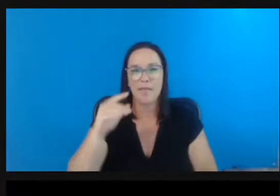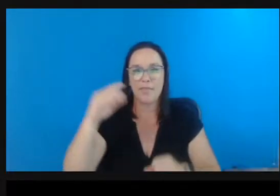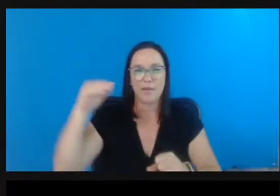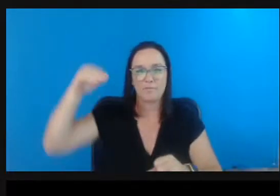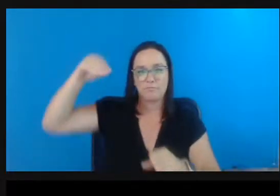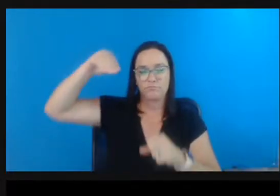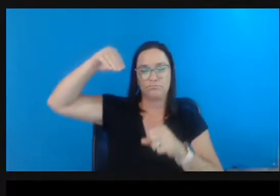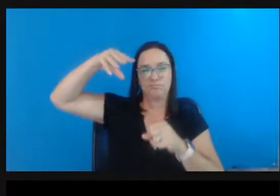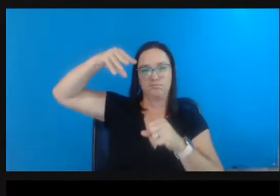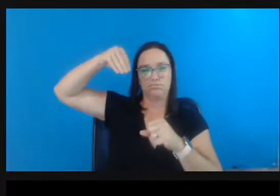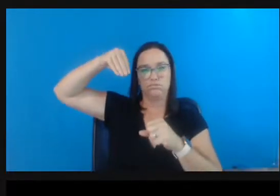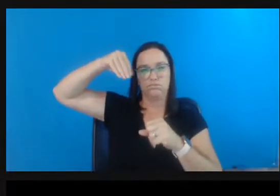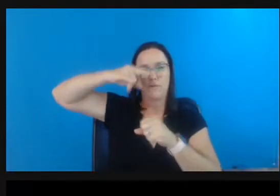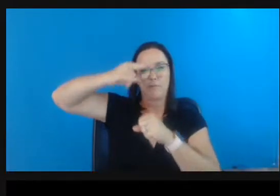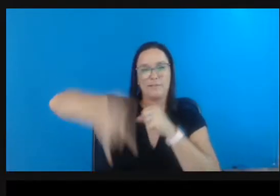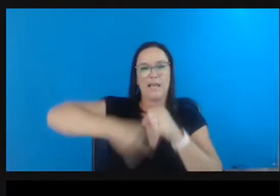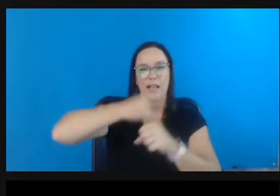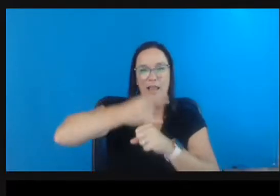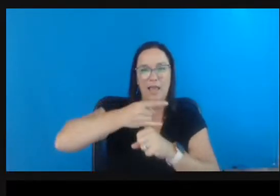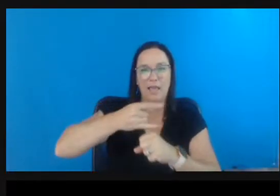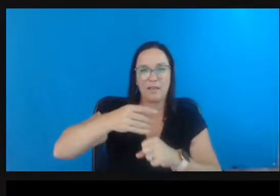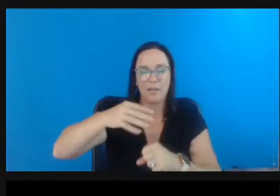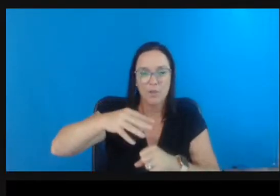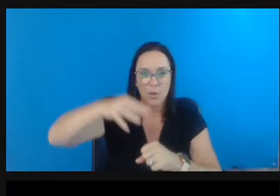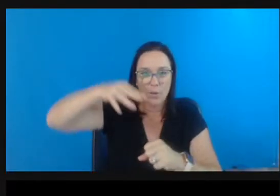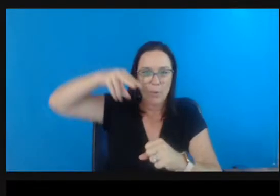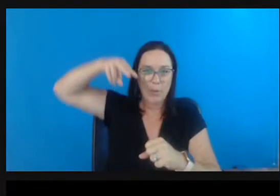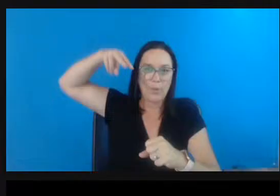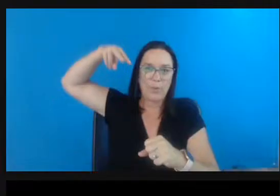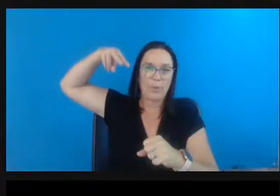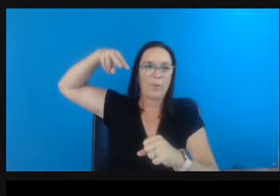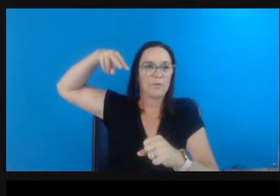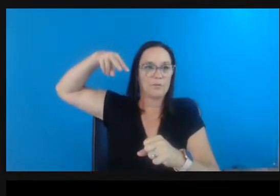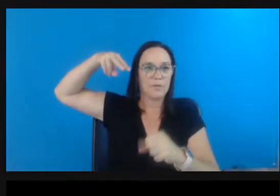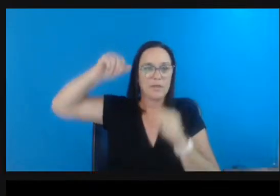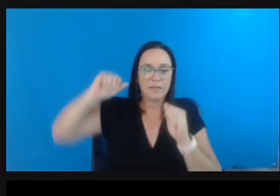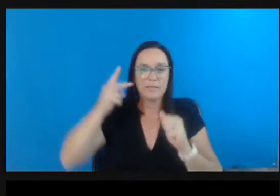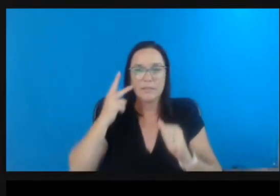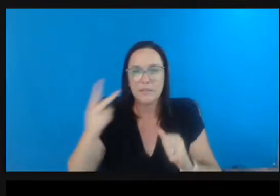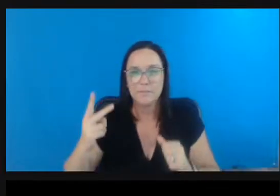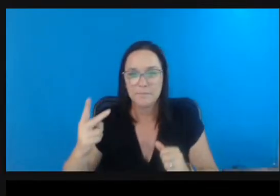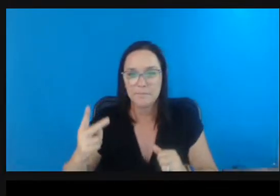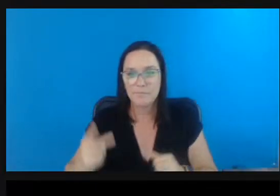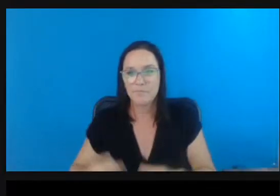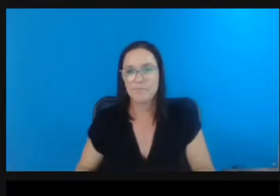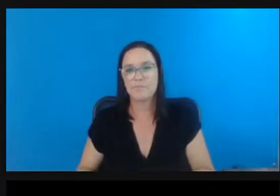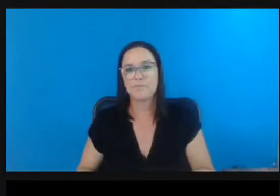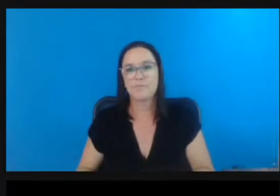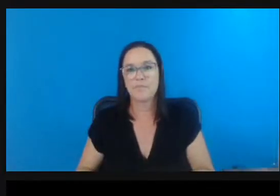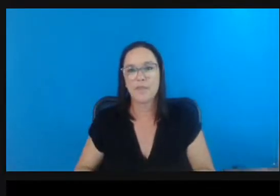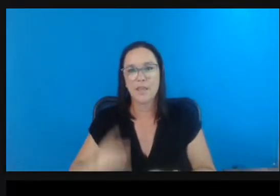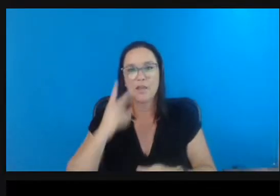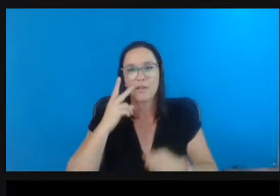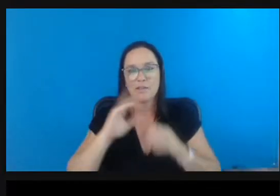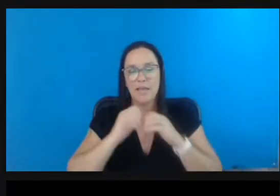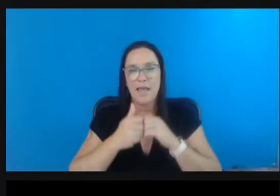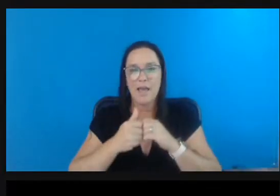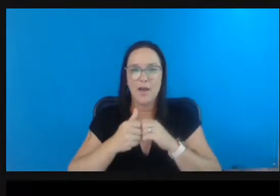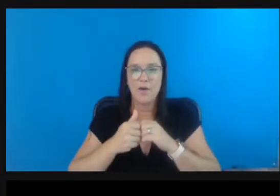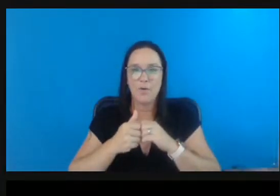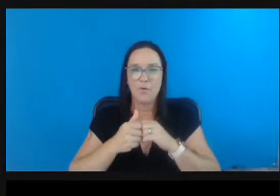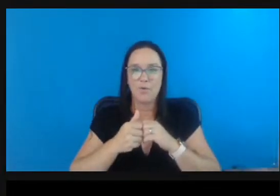SO2 cloud that's further up in the atmosphere, not really down on the ground as much, right? But you can see how this is